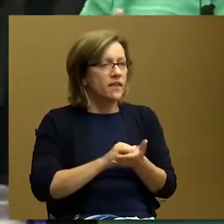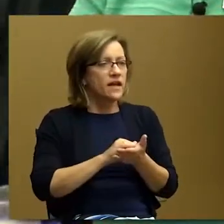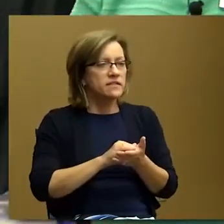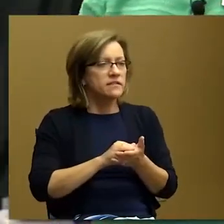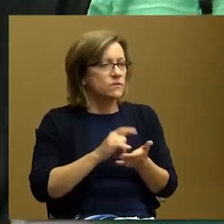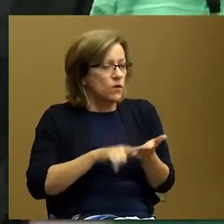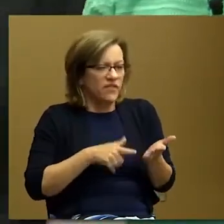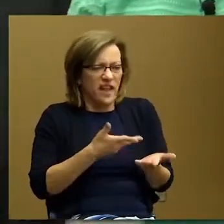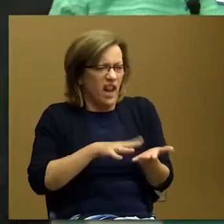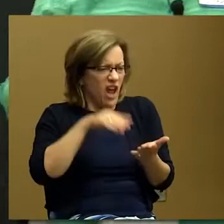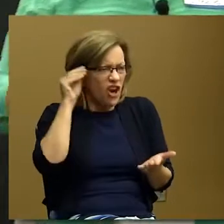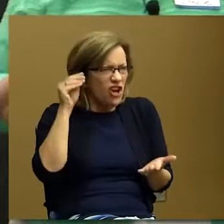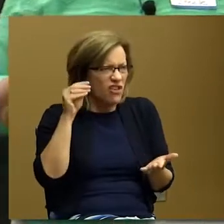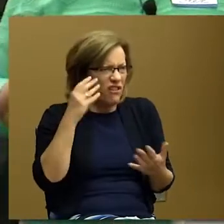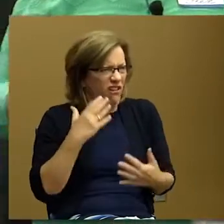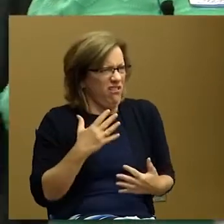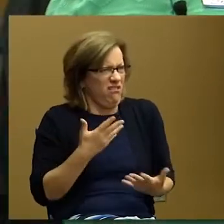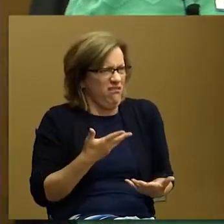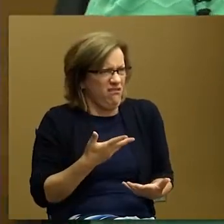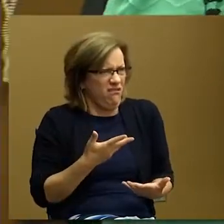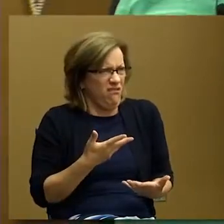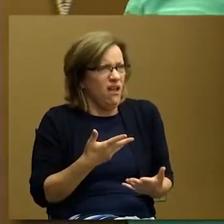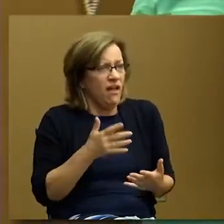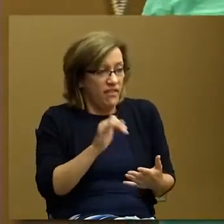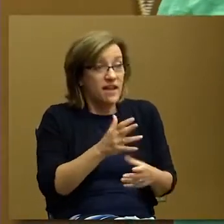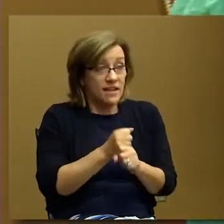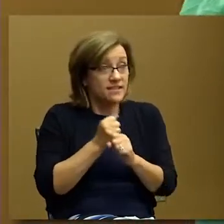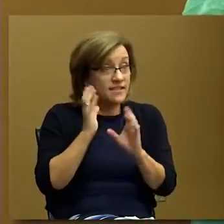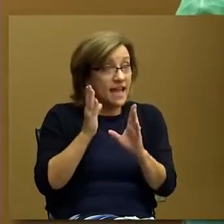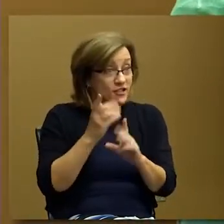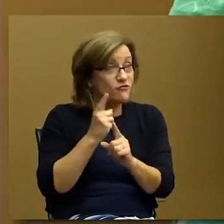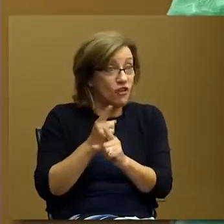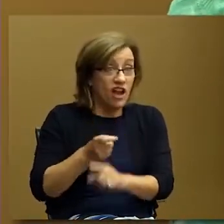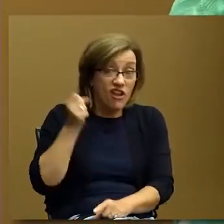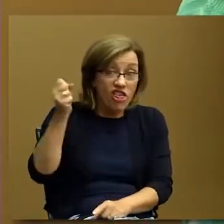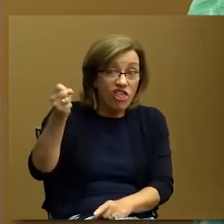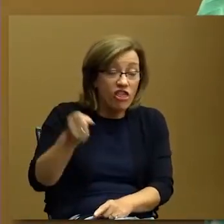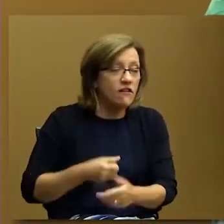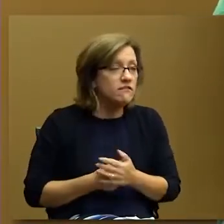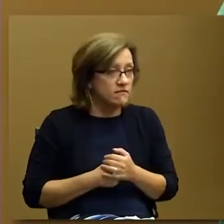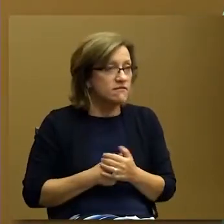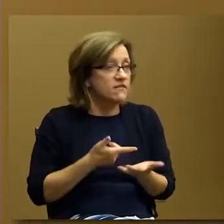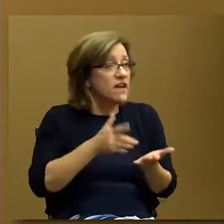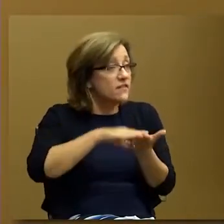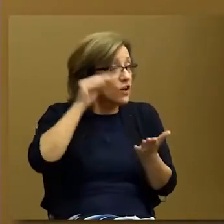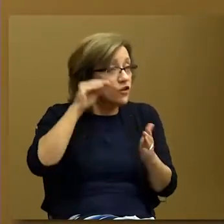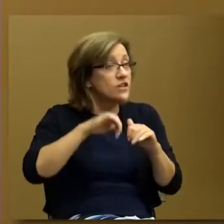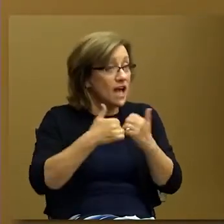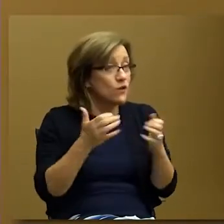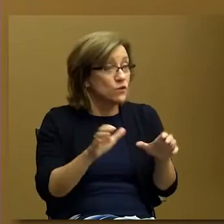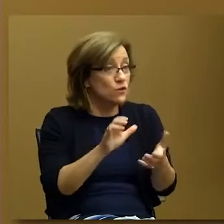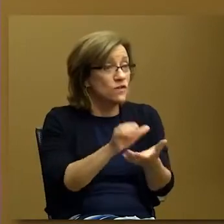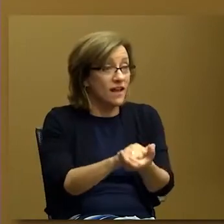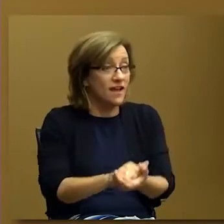they've learned. You know what? That got them attention, right? And that's what they've learned how to do.